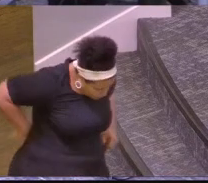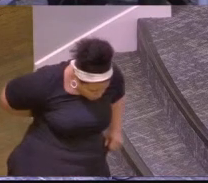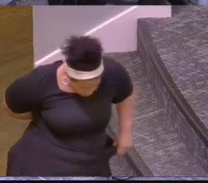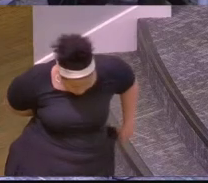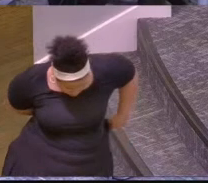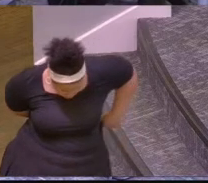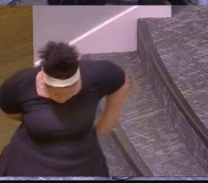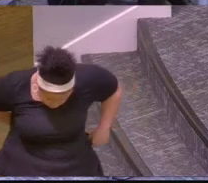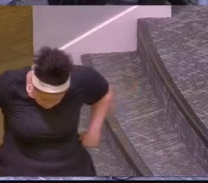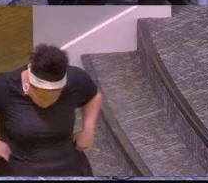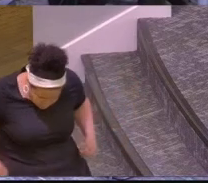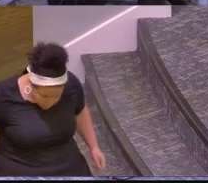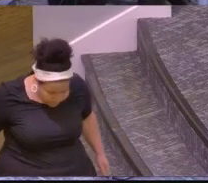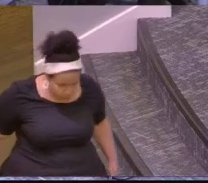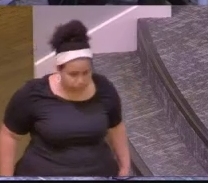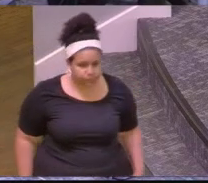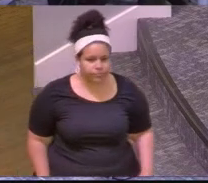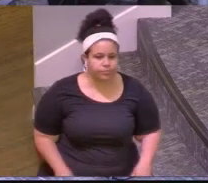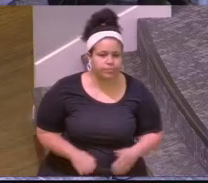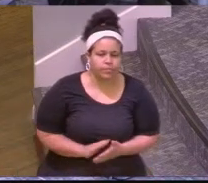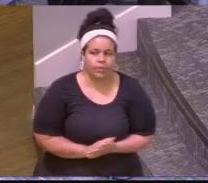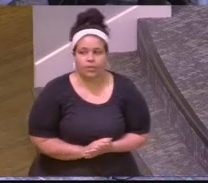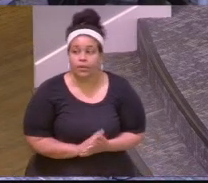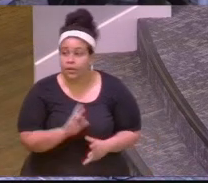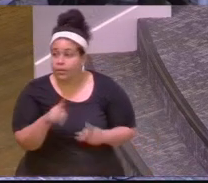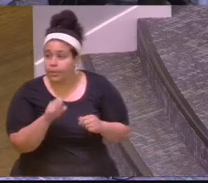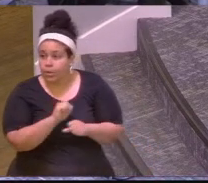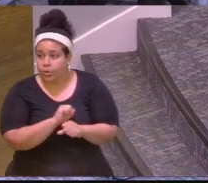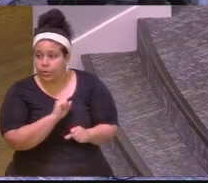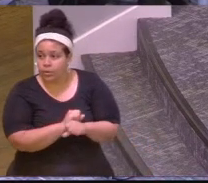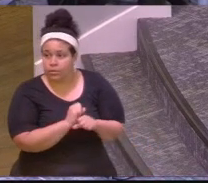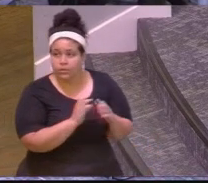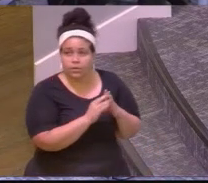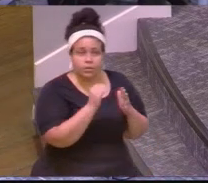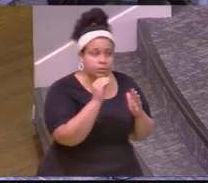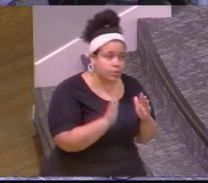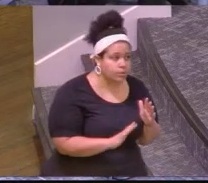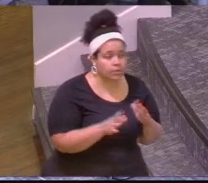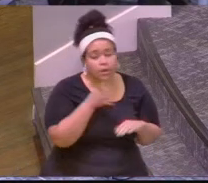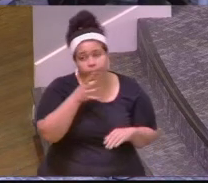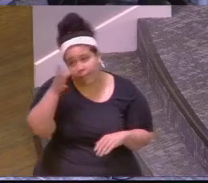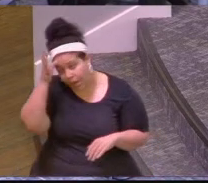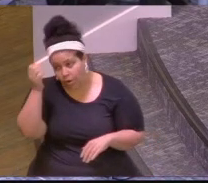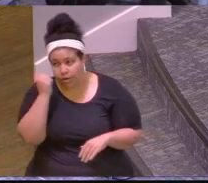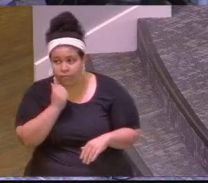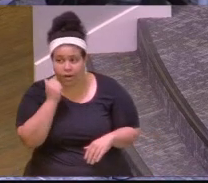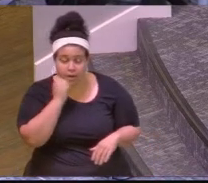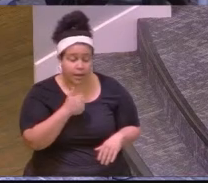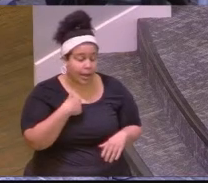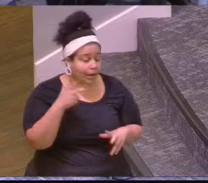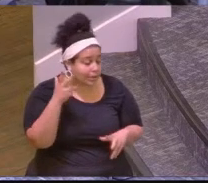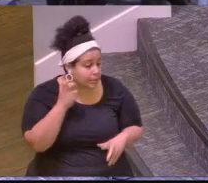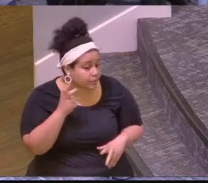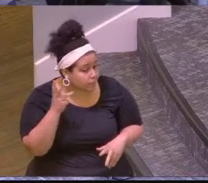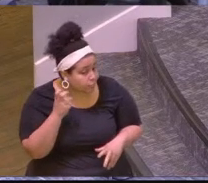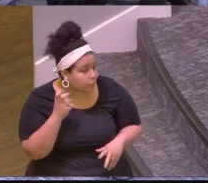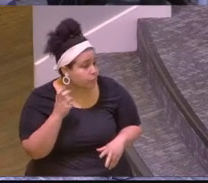teachers, and the community every day. I'd be more interested in hearing a lot more about what